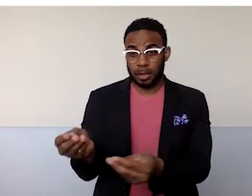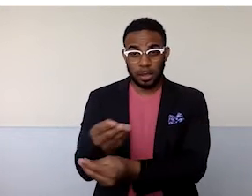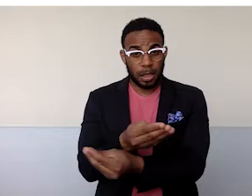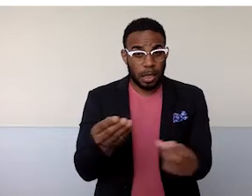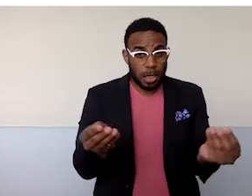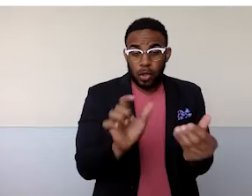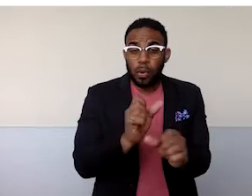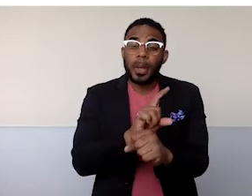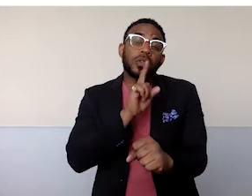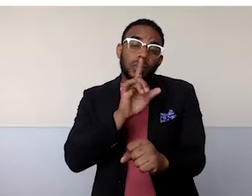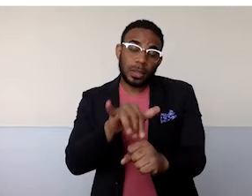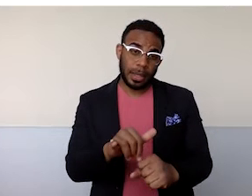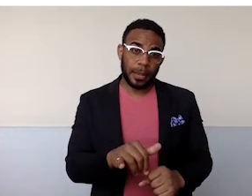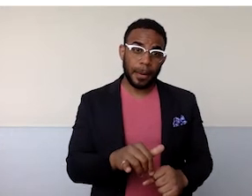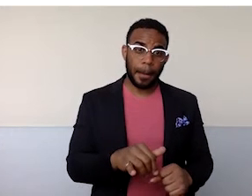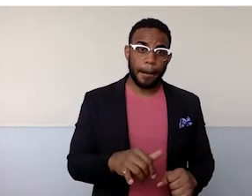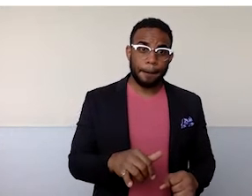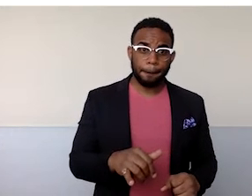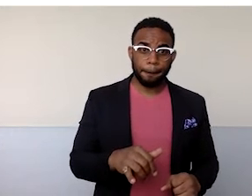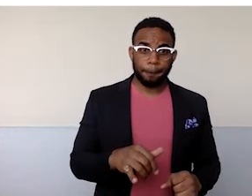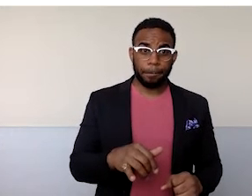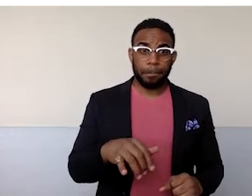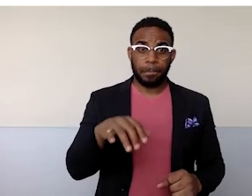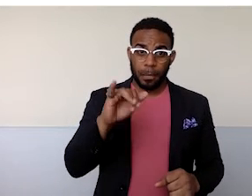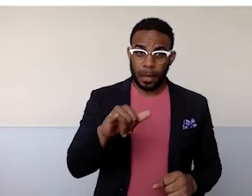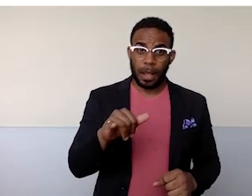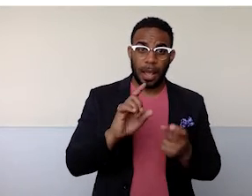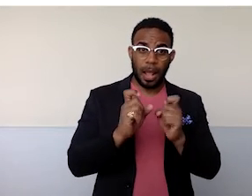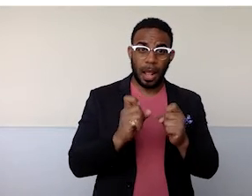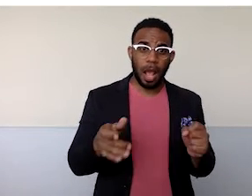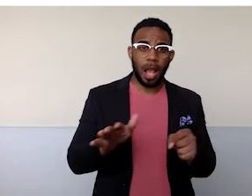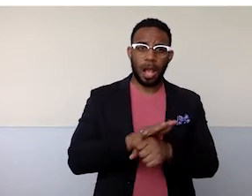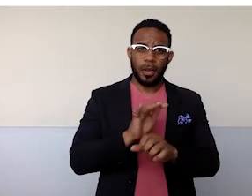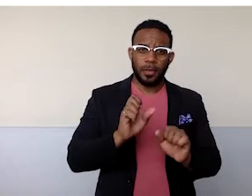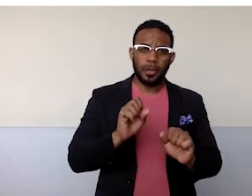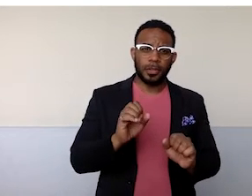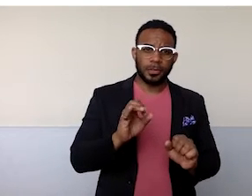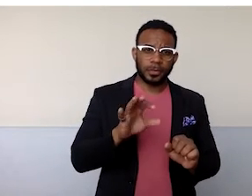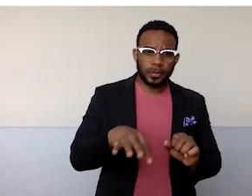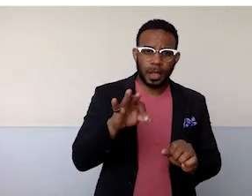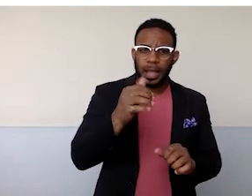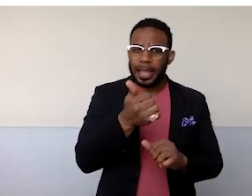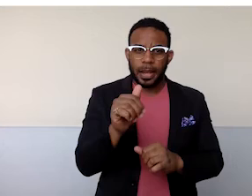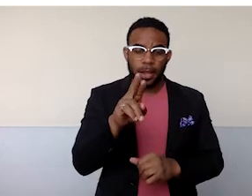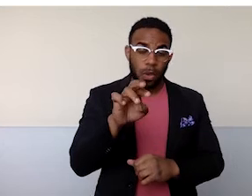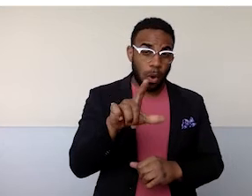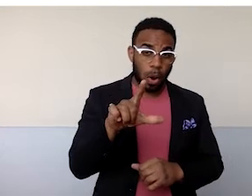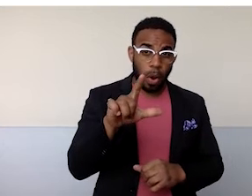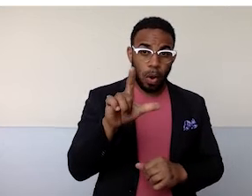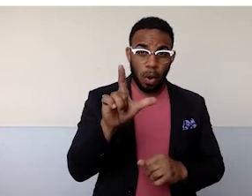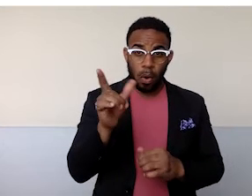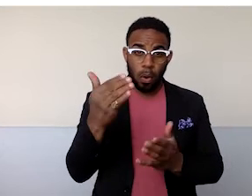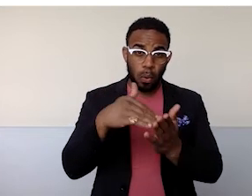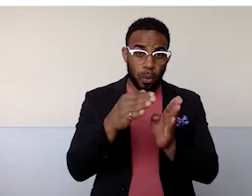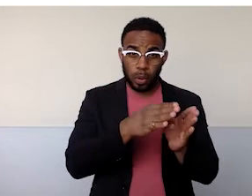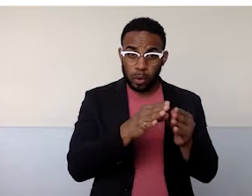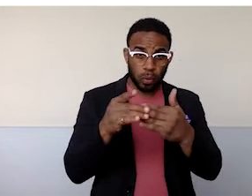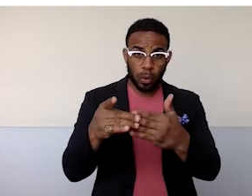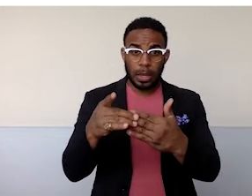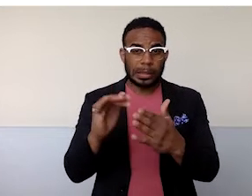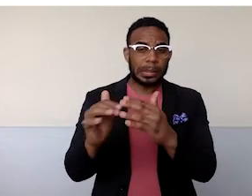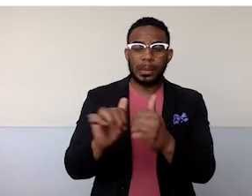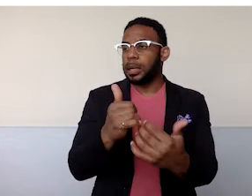want to also ensure that headless CMS, all right, is capable of handling URL redirection somehow. Like